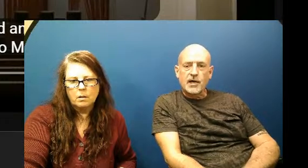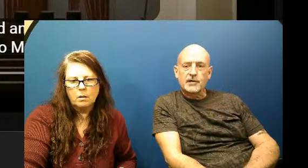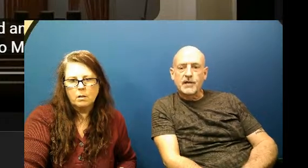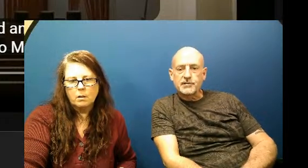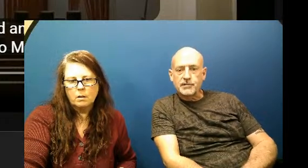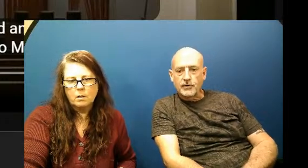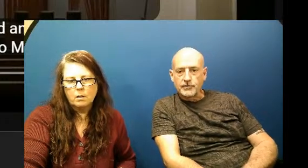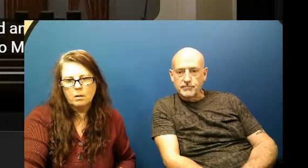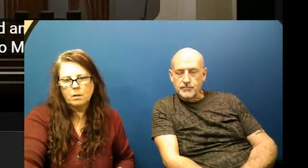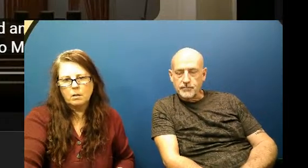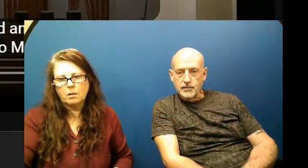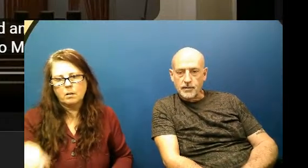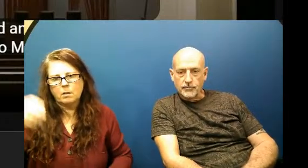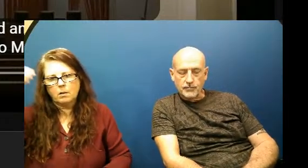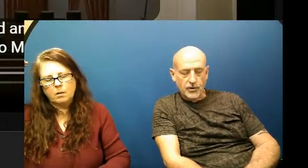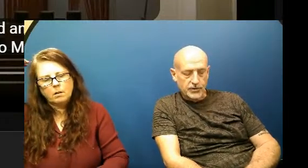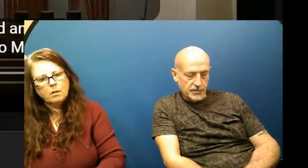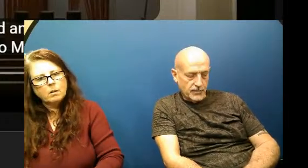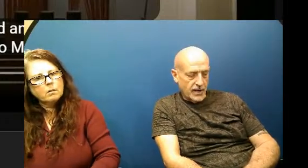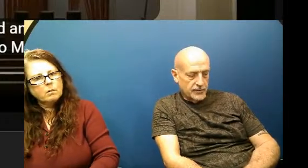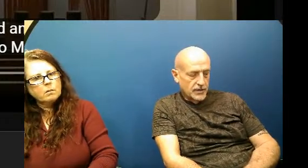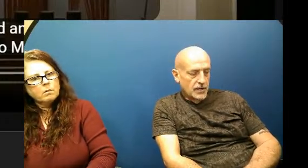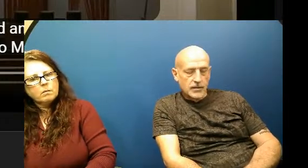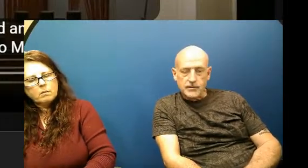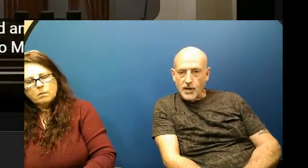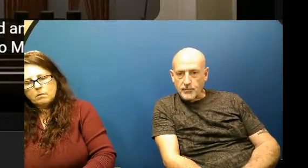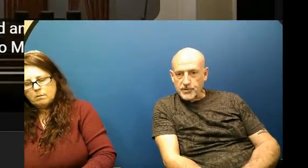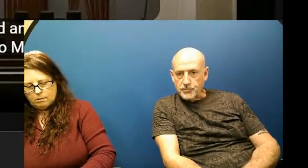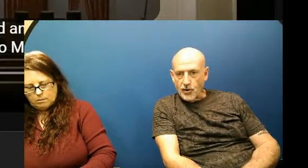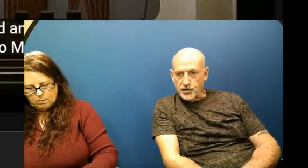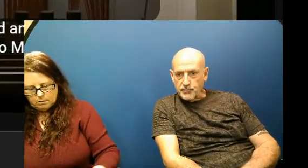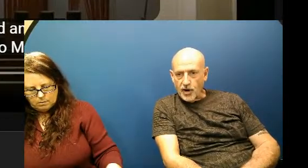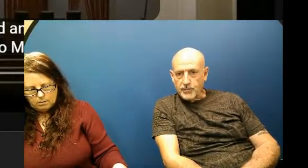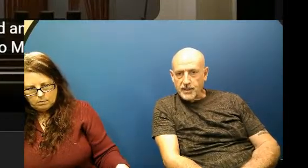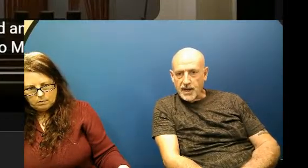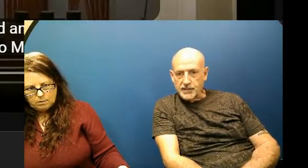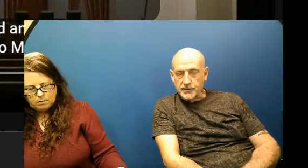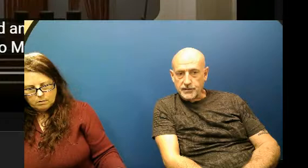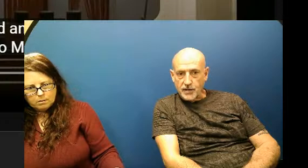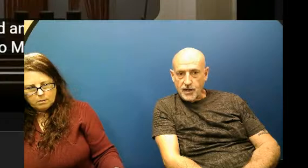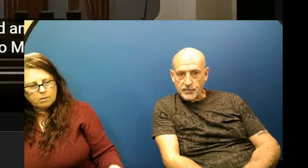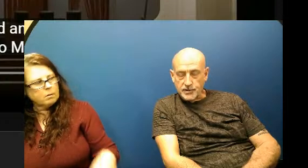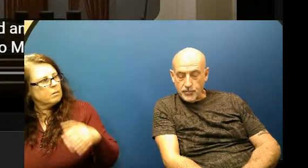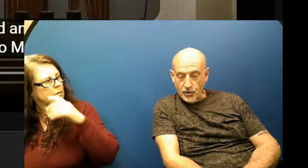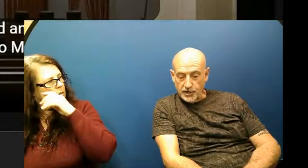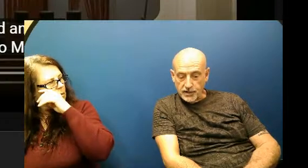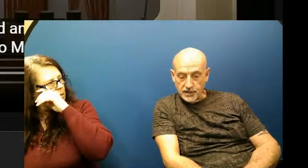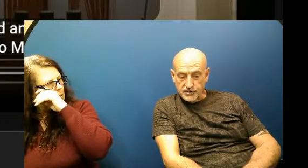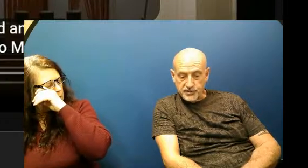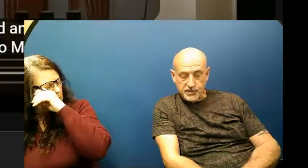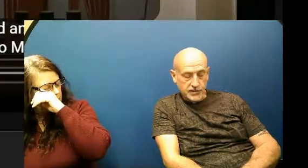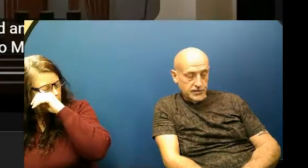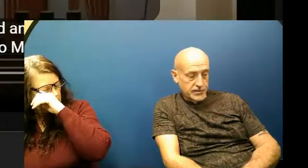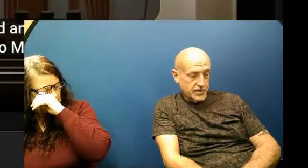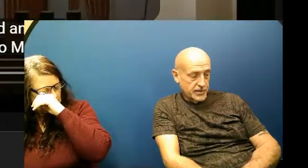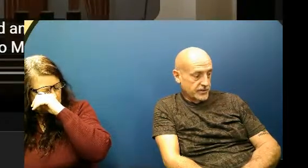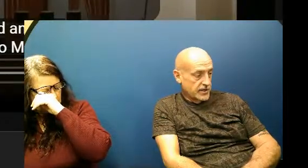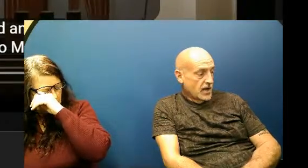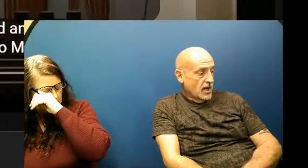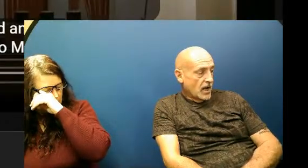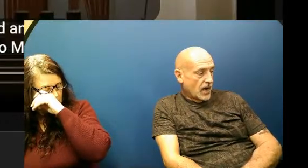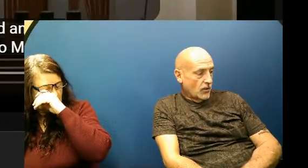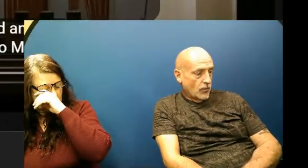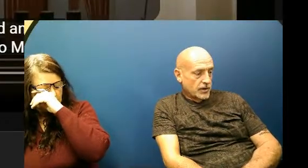there's a lot of case law on the books about Communist Party propaganda and the Communist Party existing in this